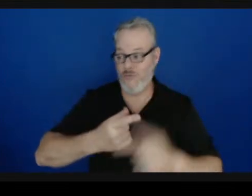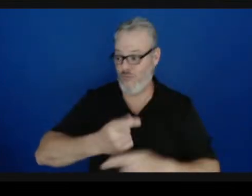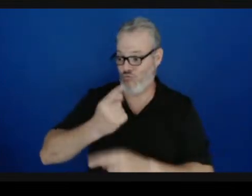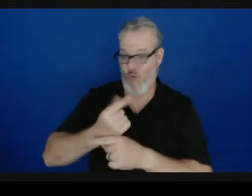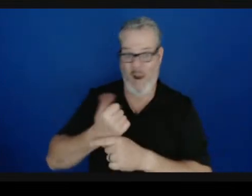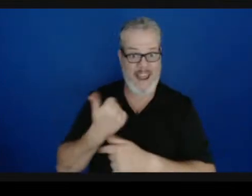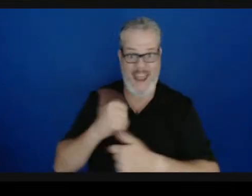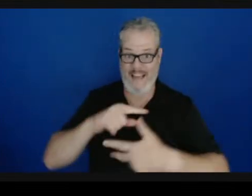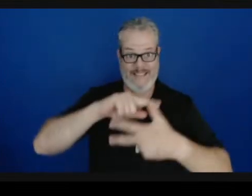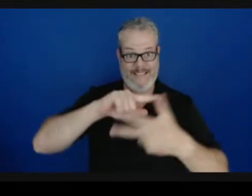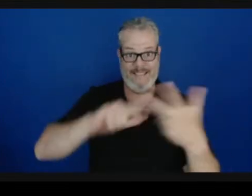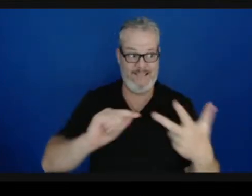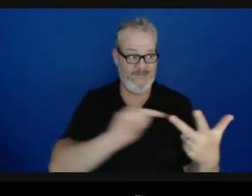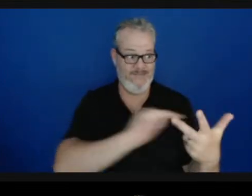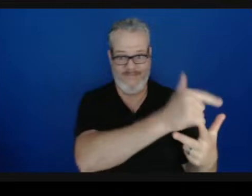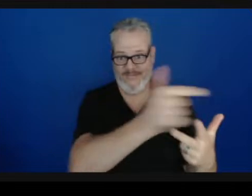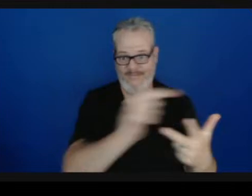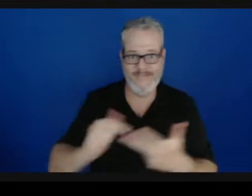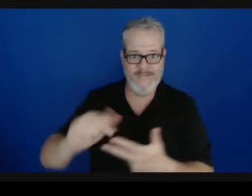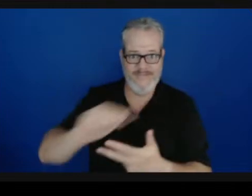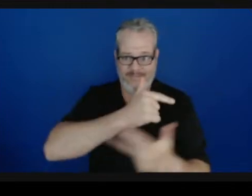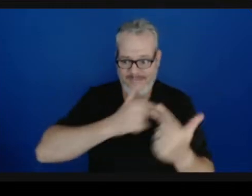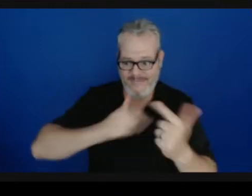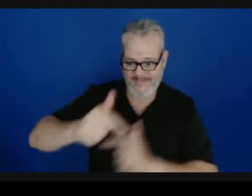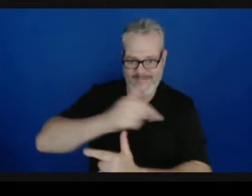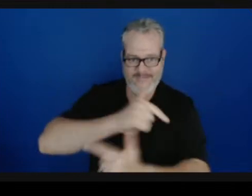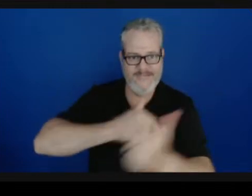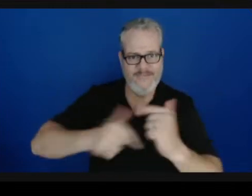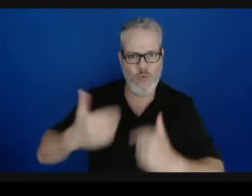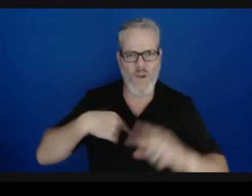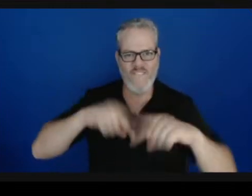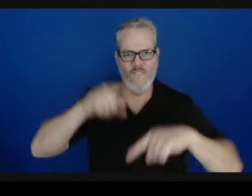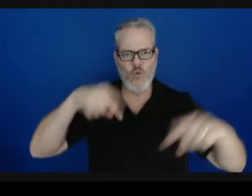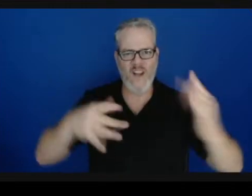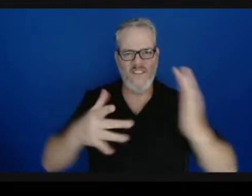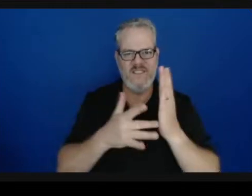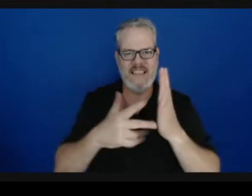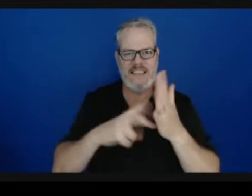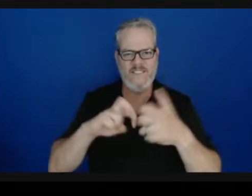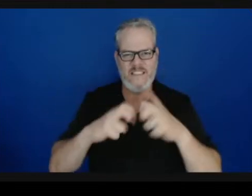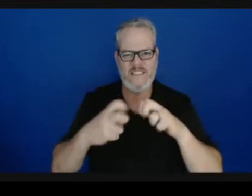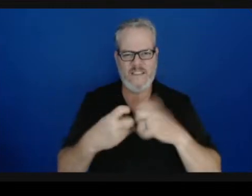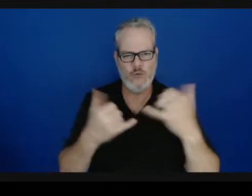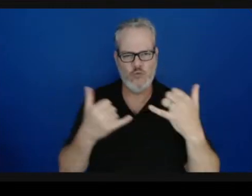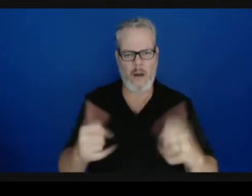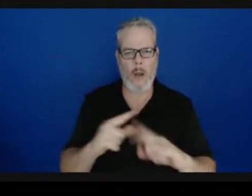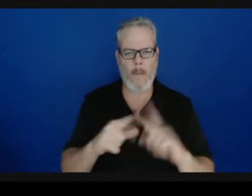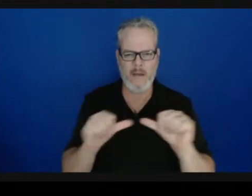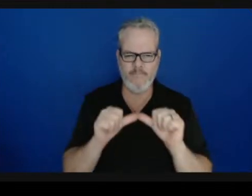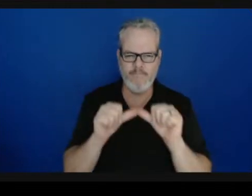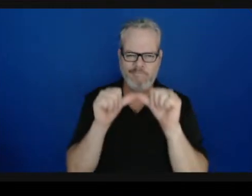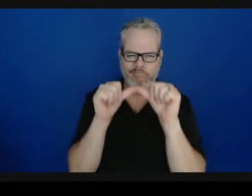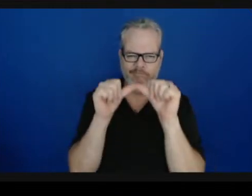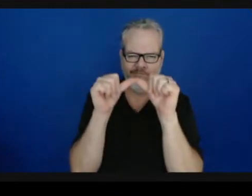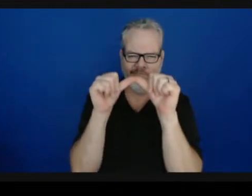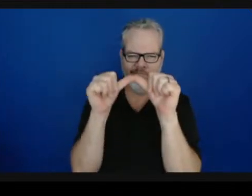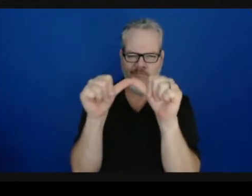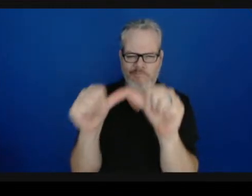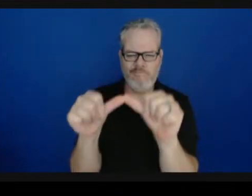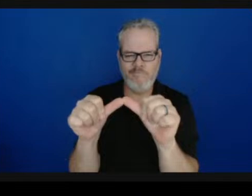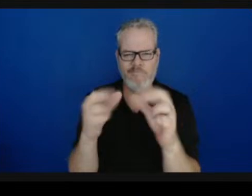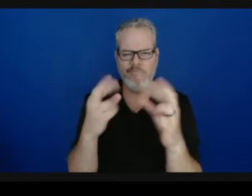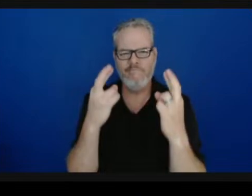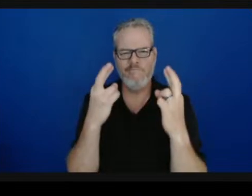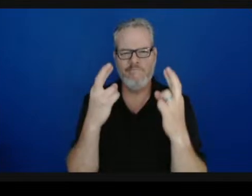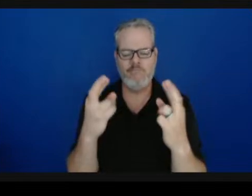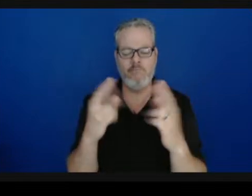this moment. We're working through some technical difficulties right now, but it seems to be going. So I want to just start off by